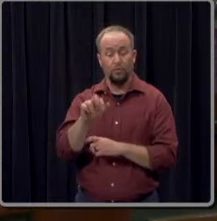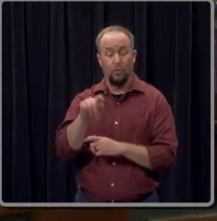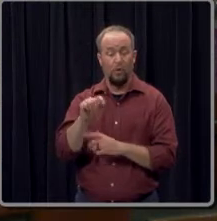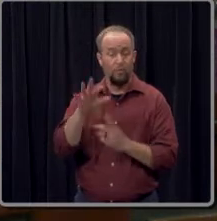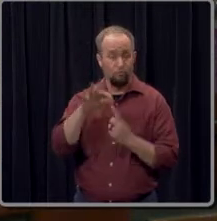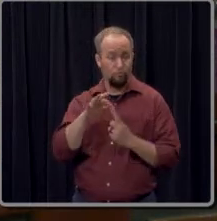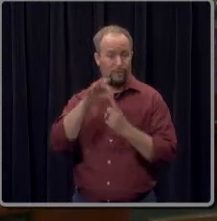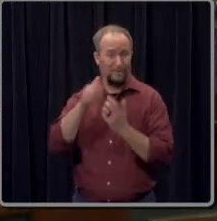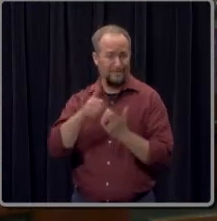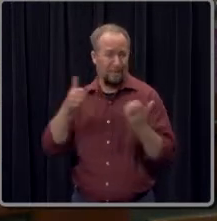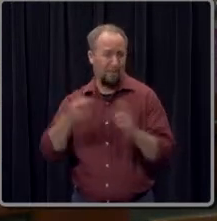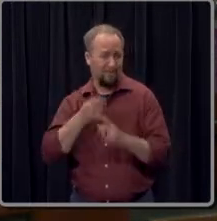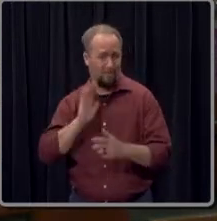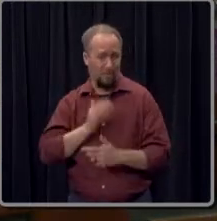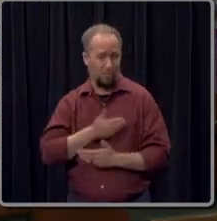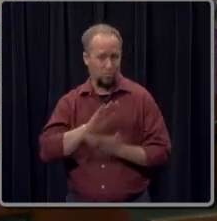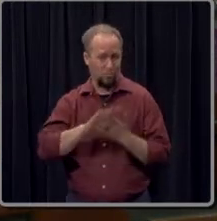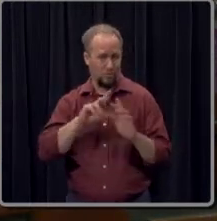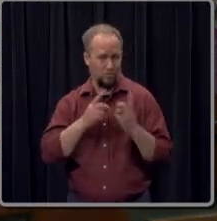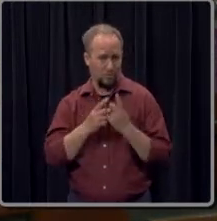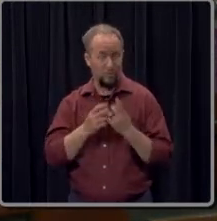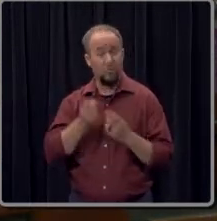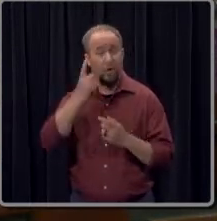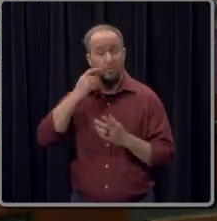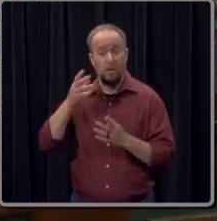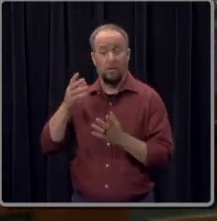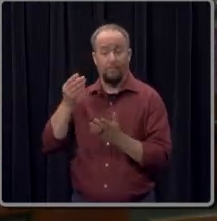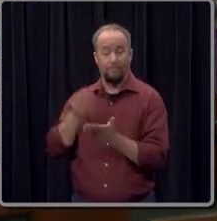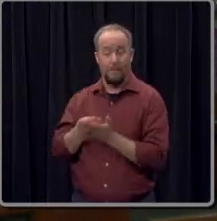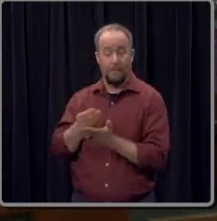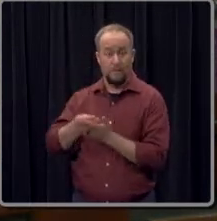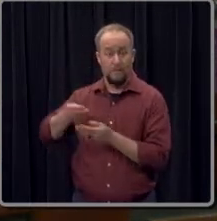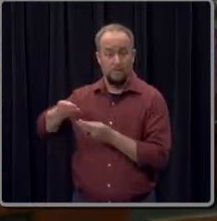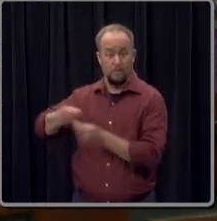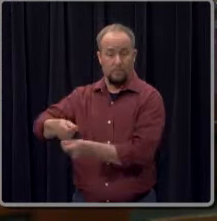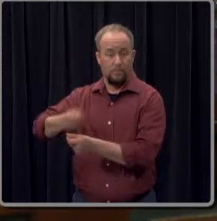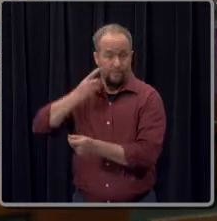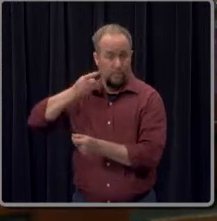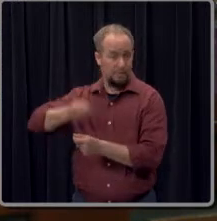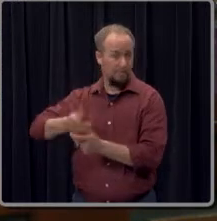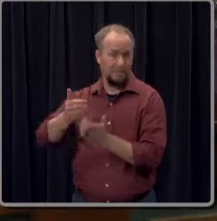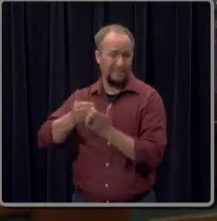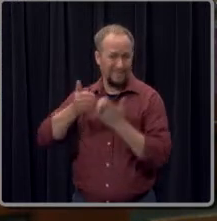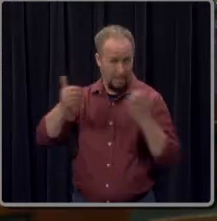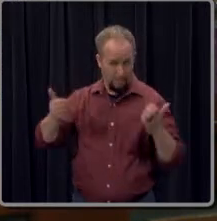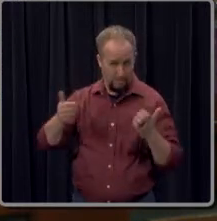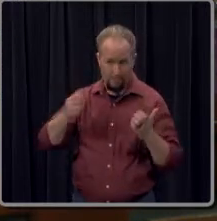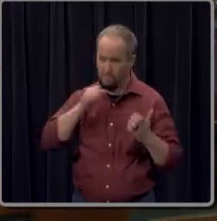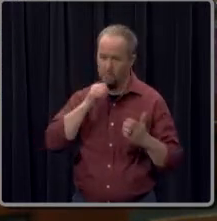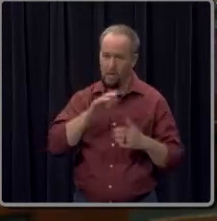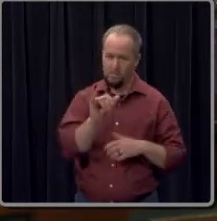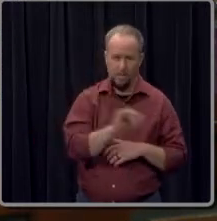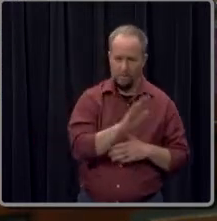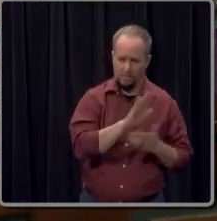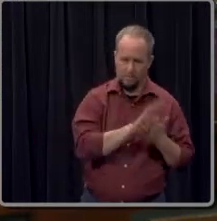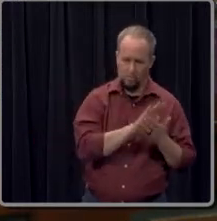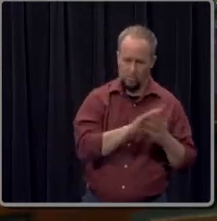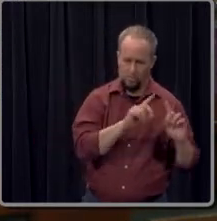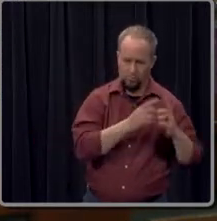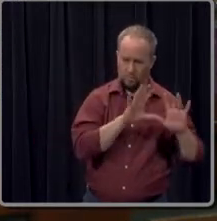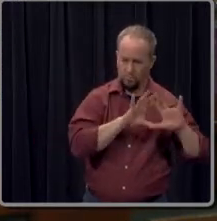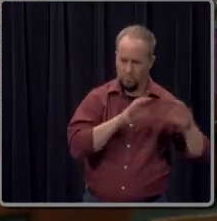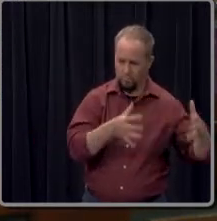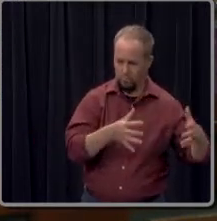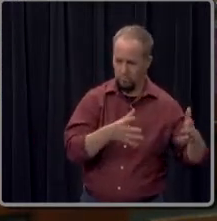district. So people have to recognize that funding source, separate for Head Start. Am I correct? Yes. Okay. I think sometimes